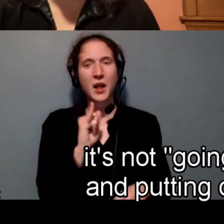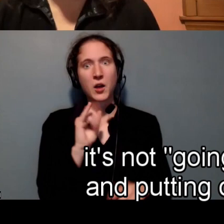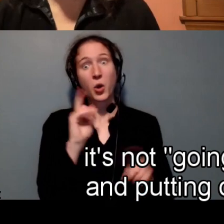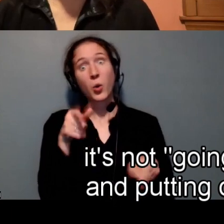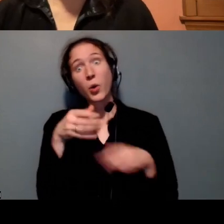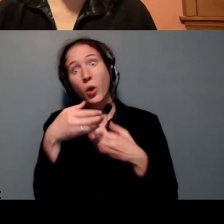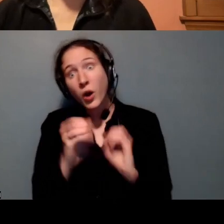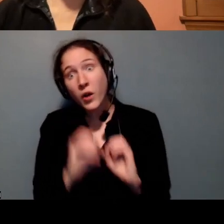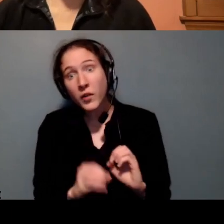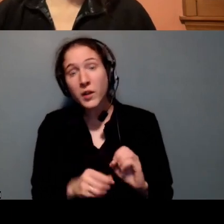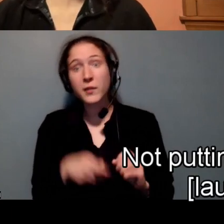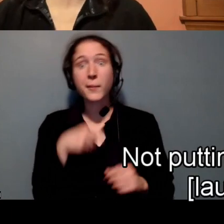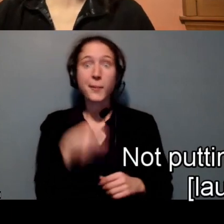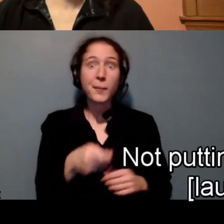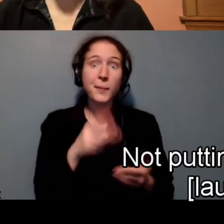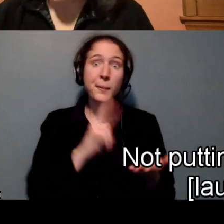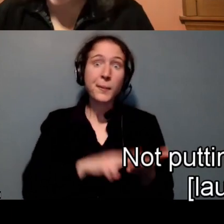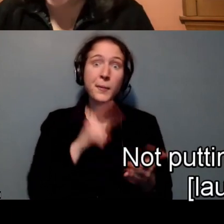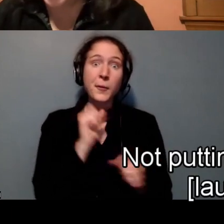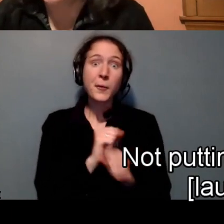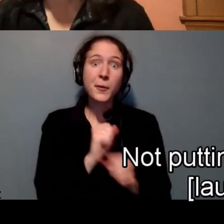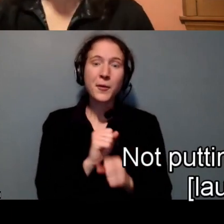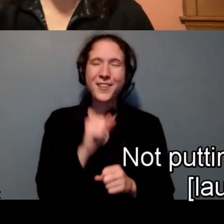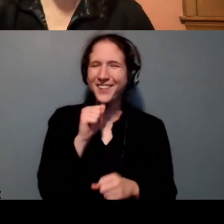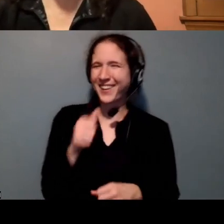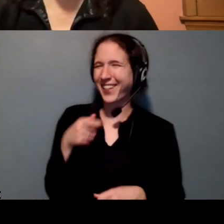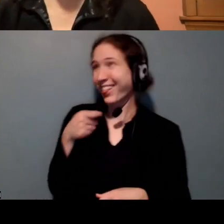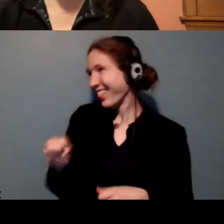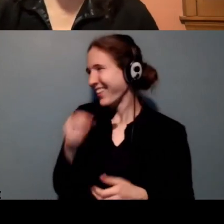on a tie work. Not putting on a tie.